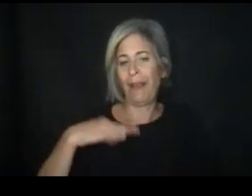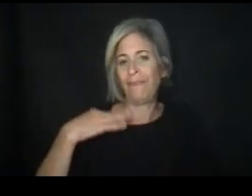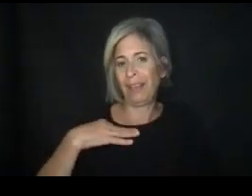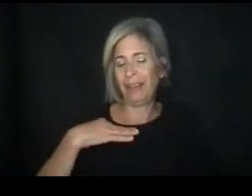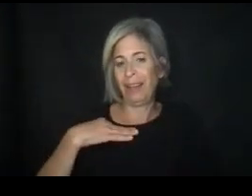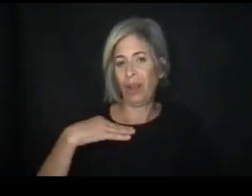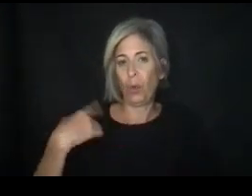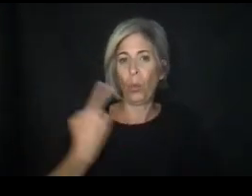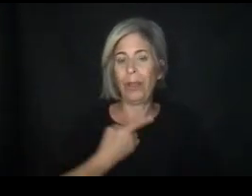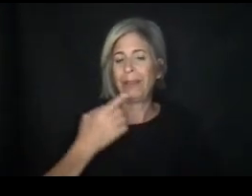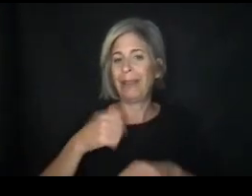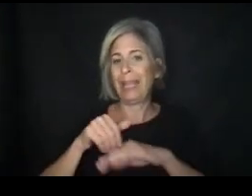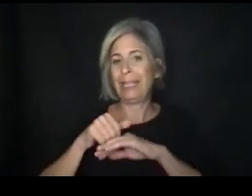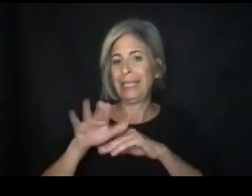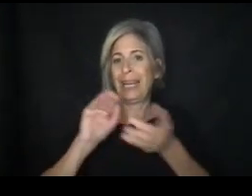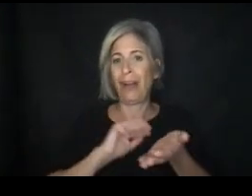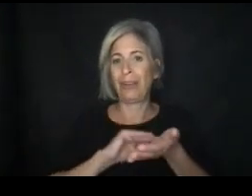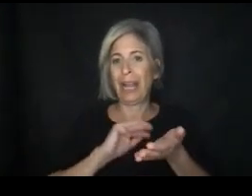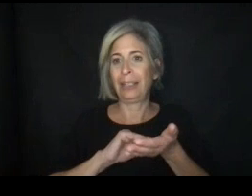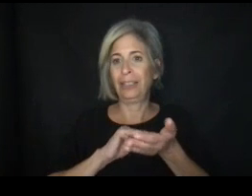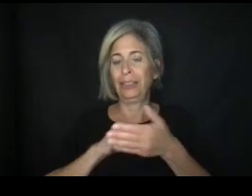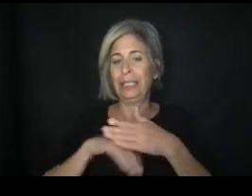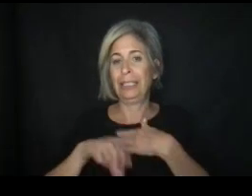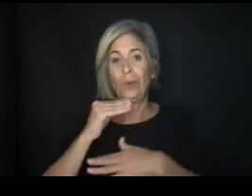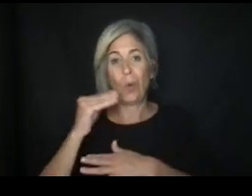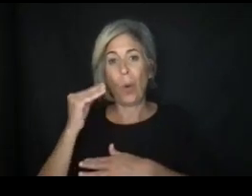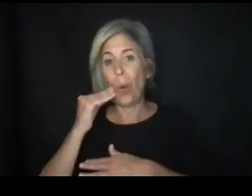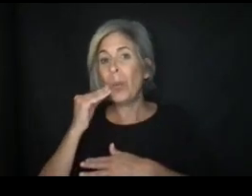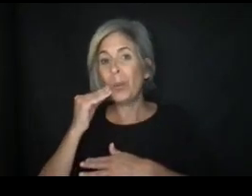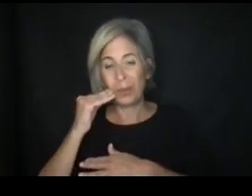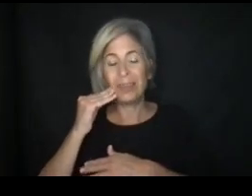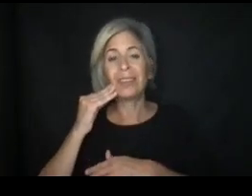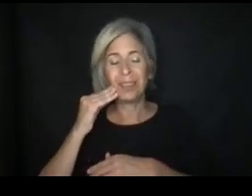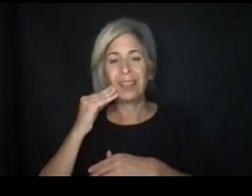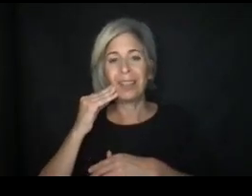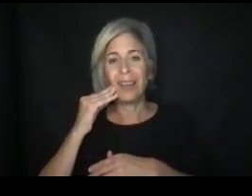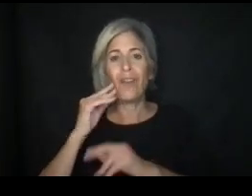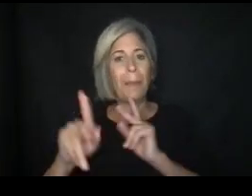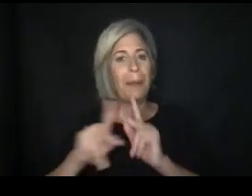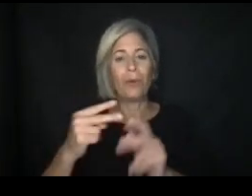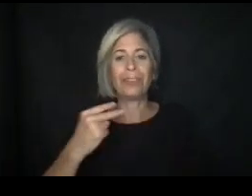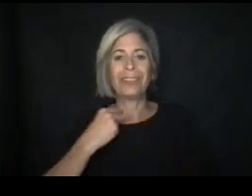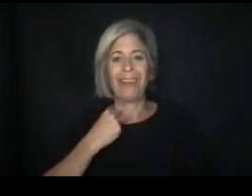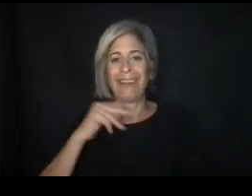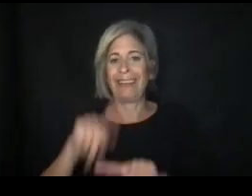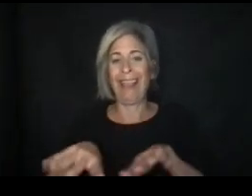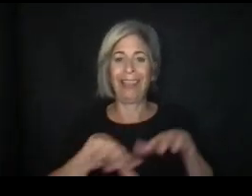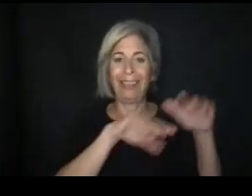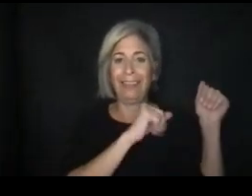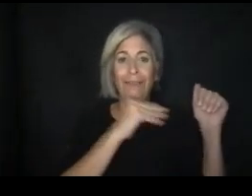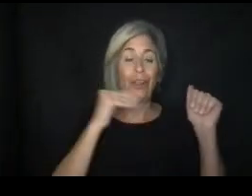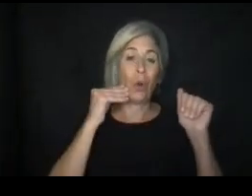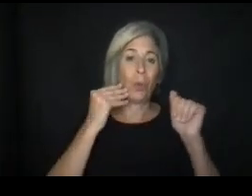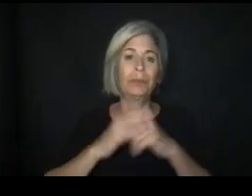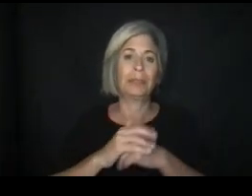we can send our doctors into homebound neighborhoods.